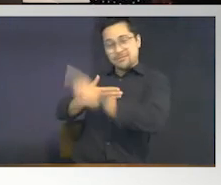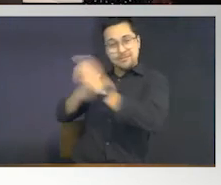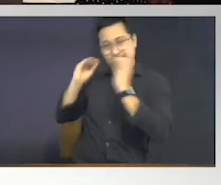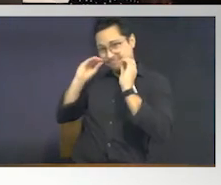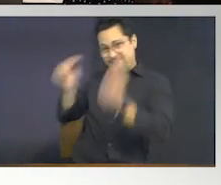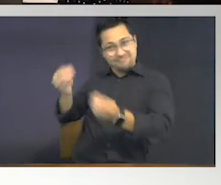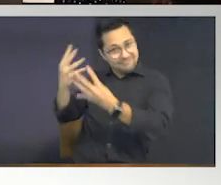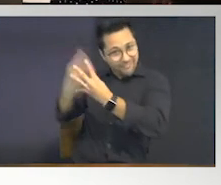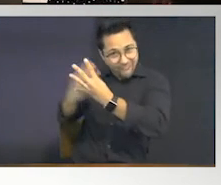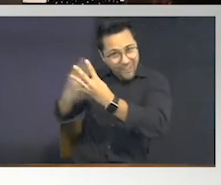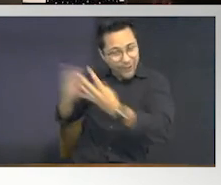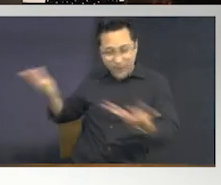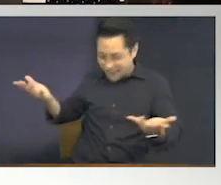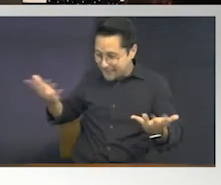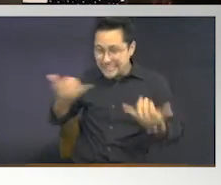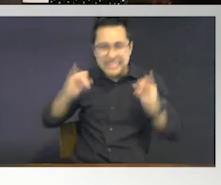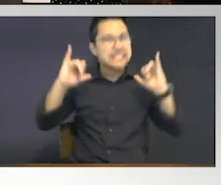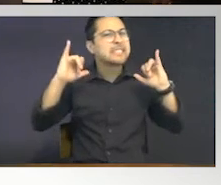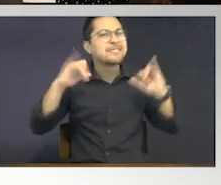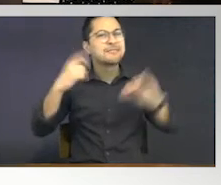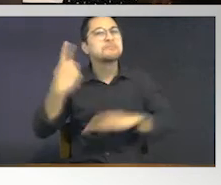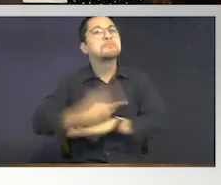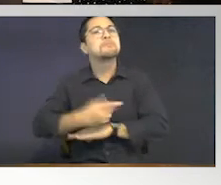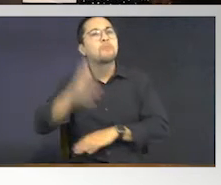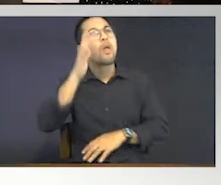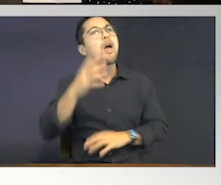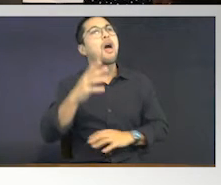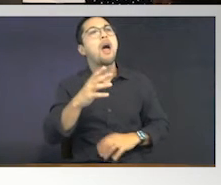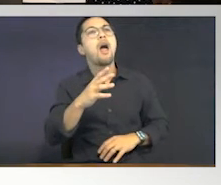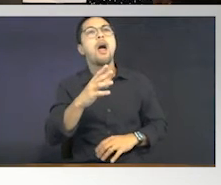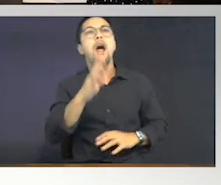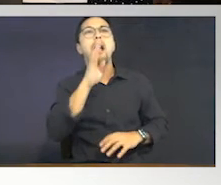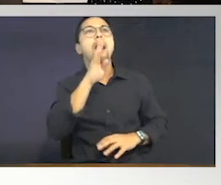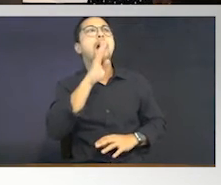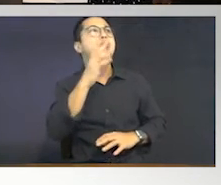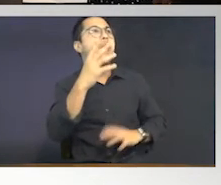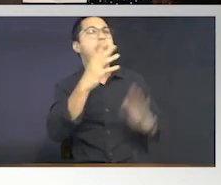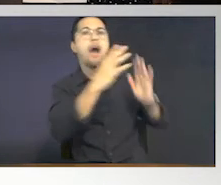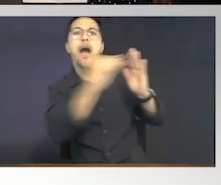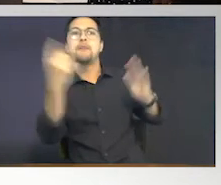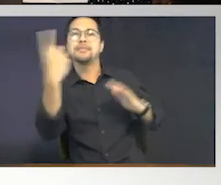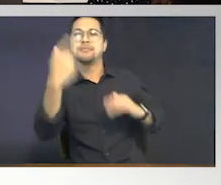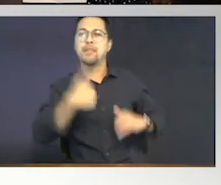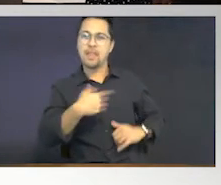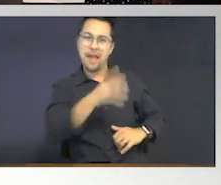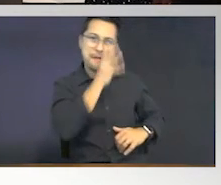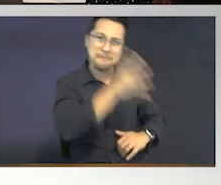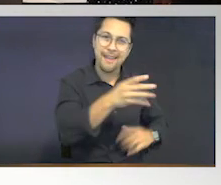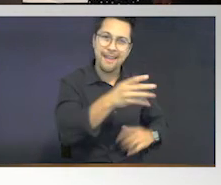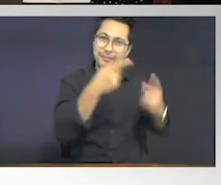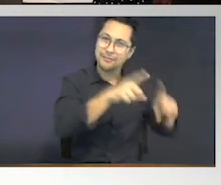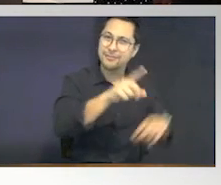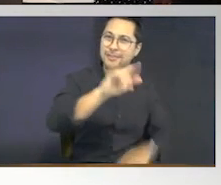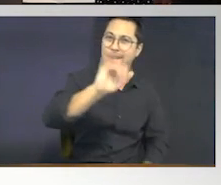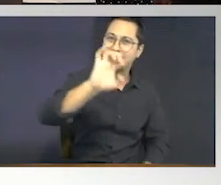he still, to this day, will repeat things that I said in IEP meetings, and